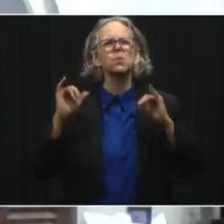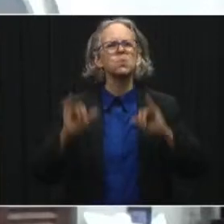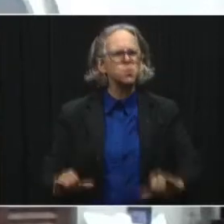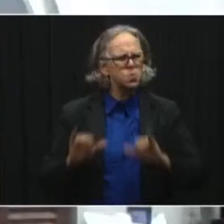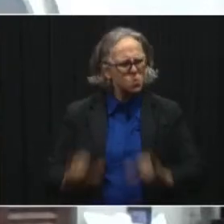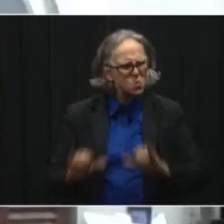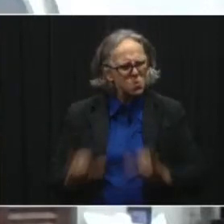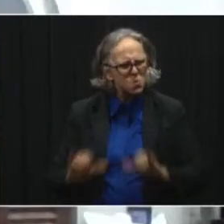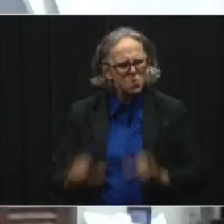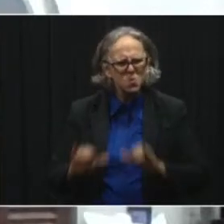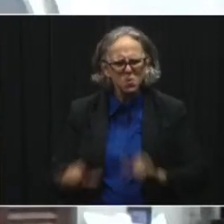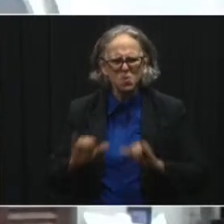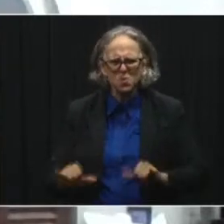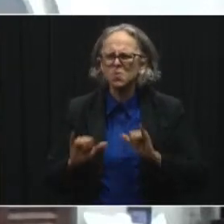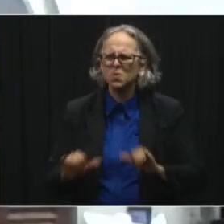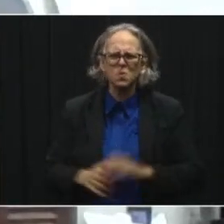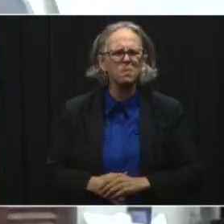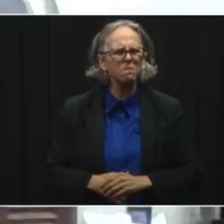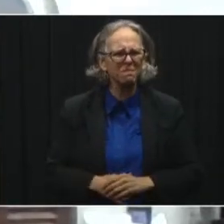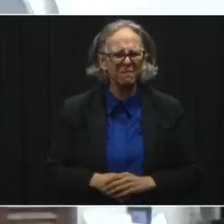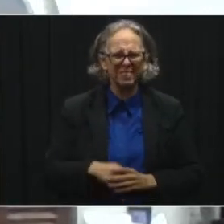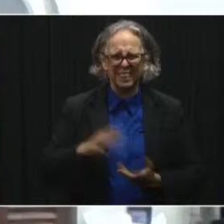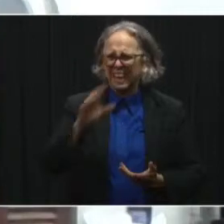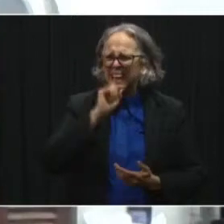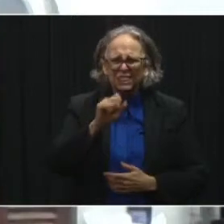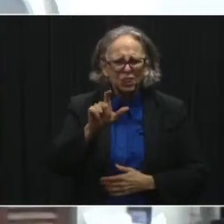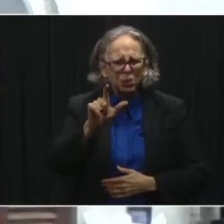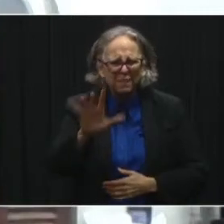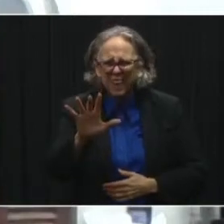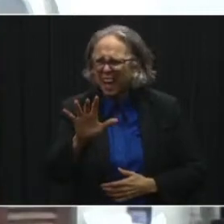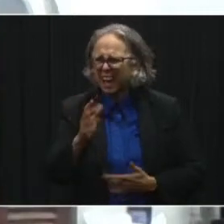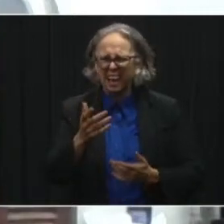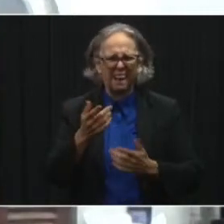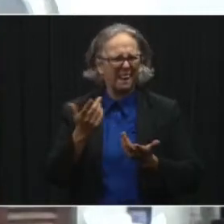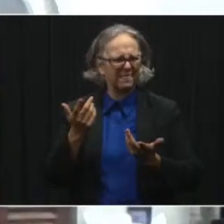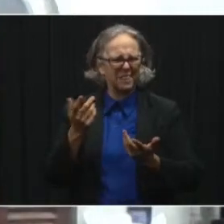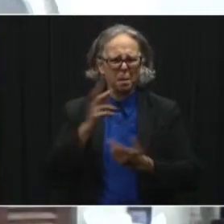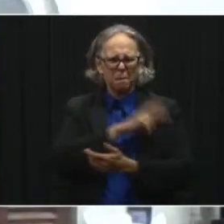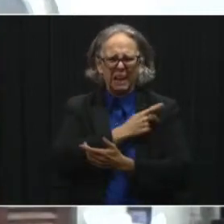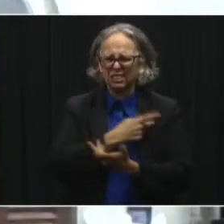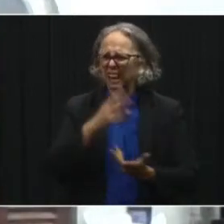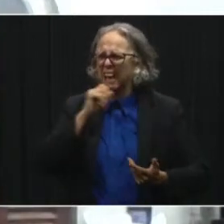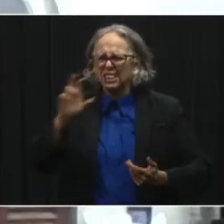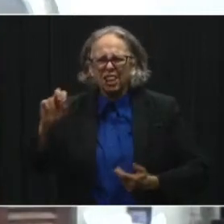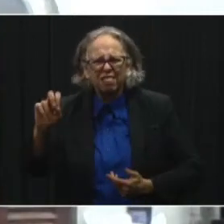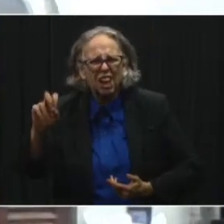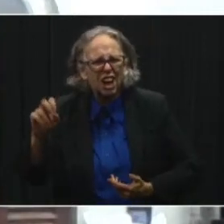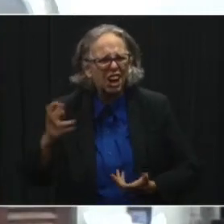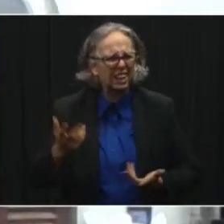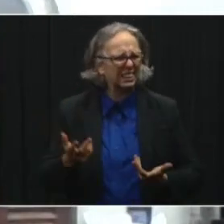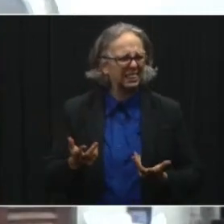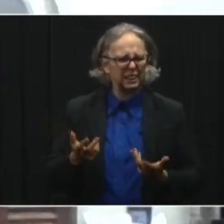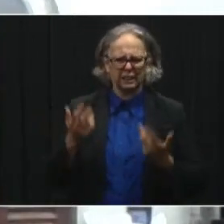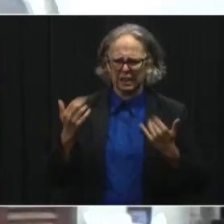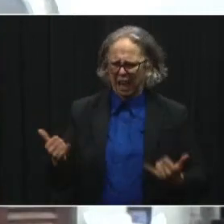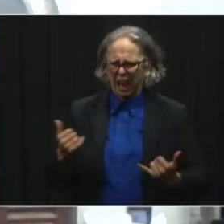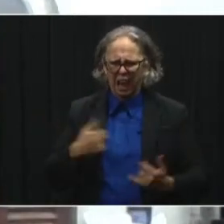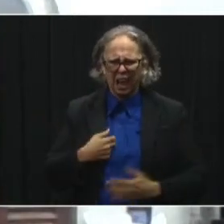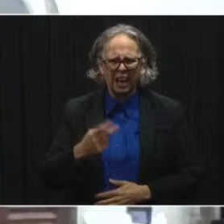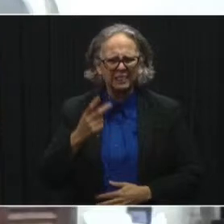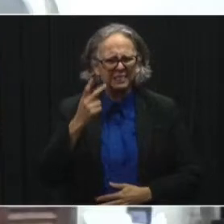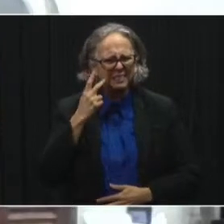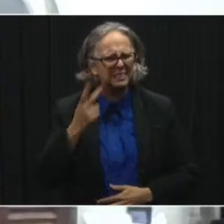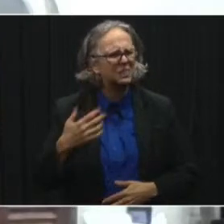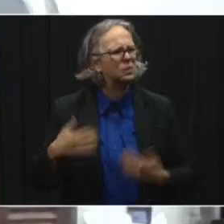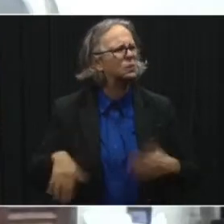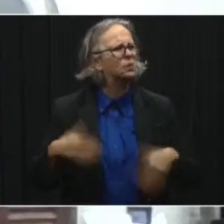25-year-old to the unit. We've got patients in their 30s, you know, and now we're dealing with, you know, women who are pregnant and